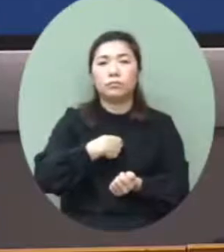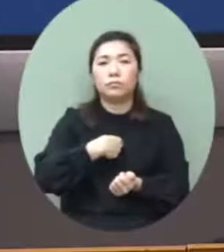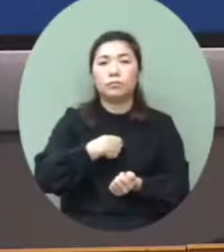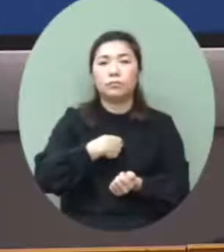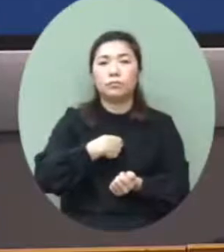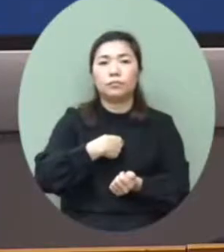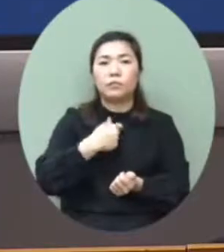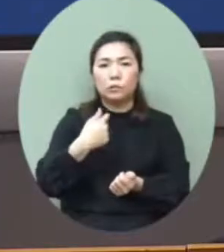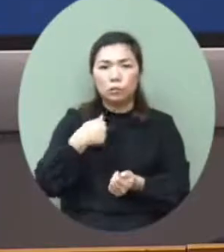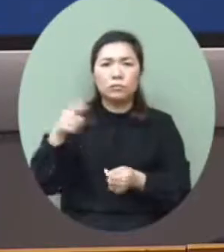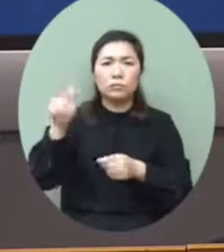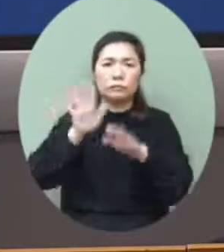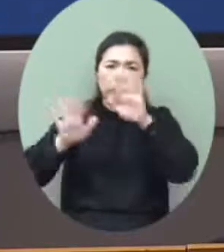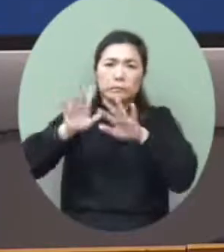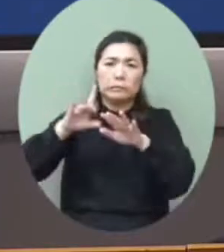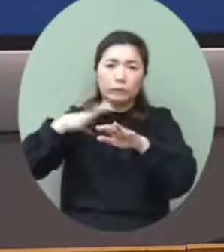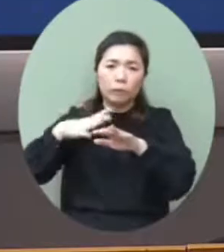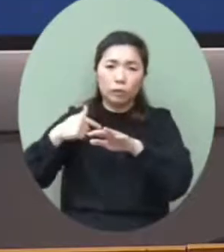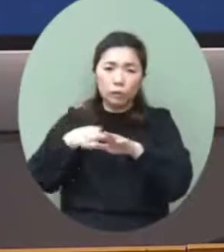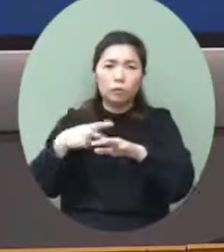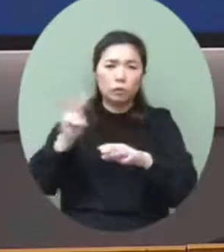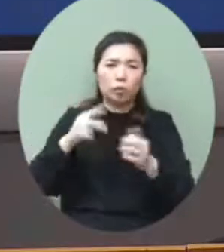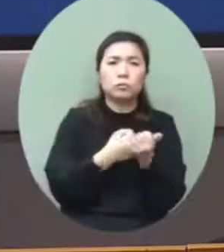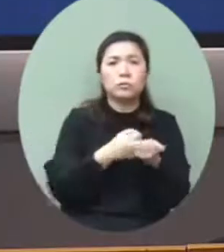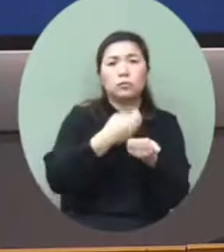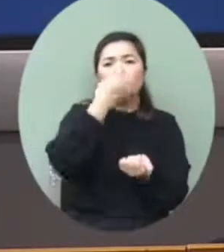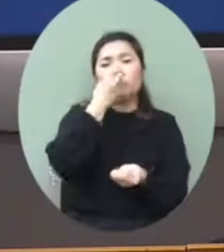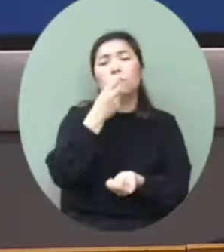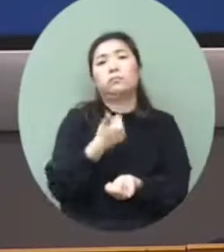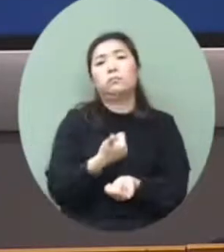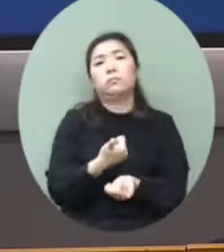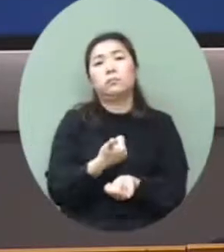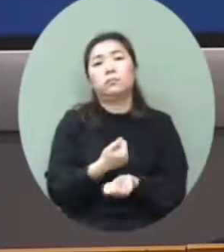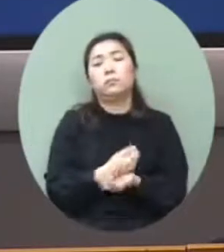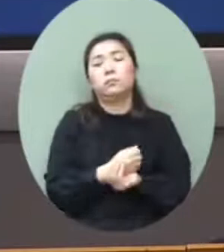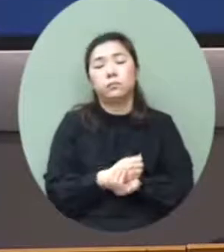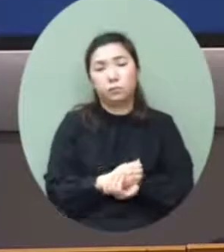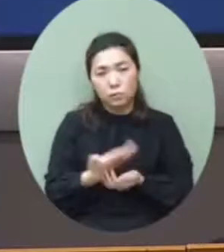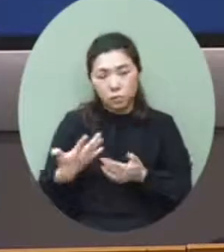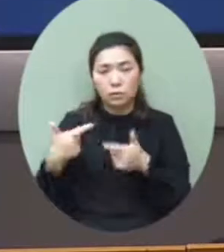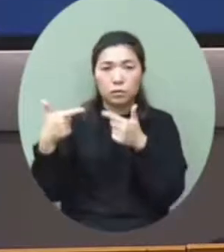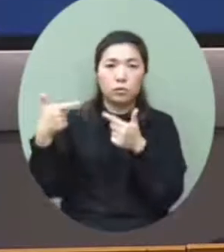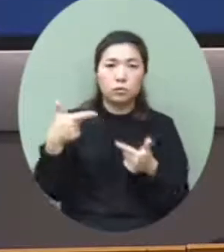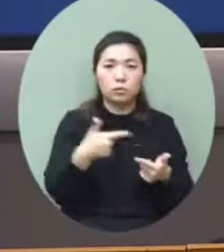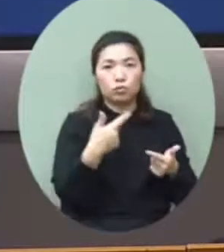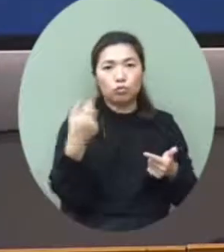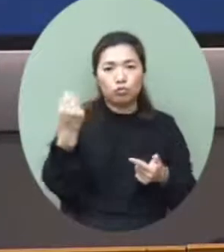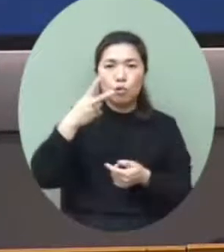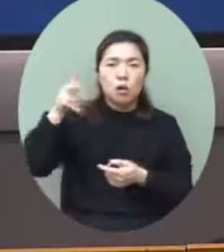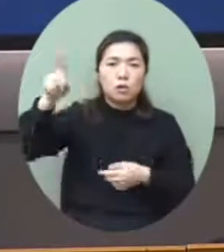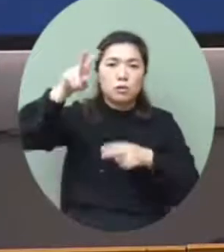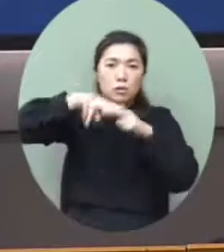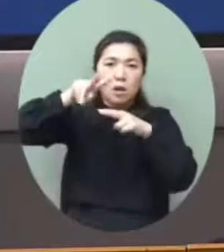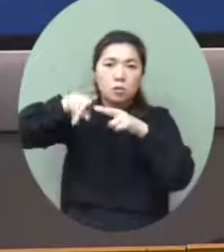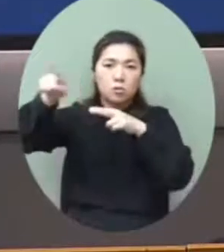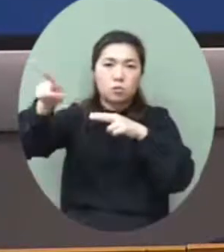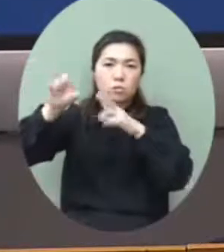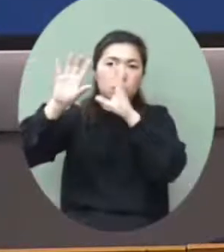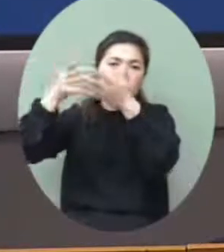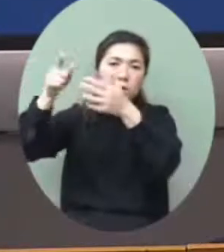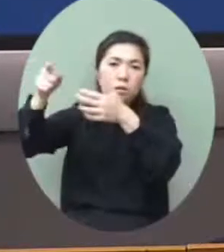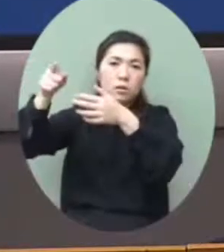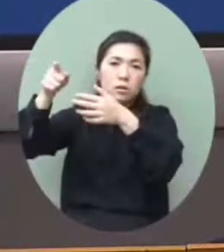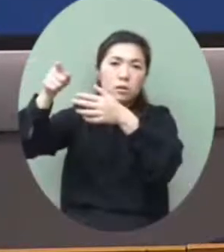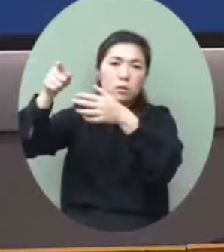So we will continue to cooperate fully with the mainland authorities to take the necessary measures to protect